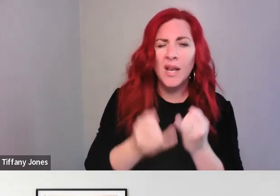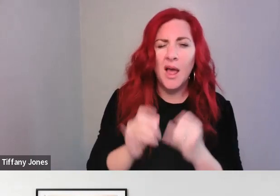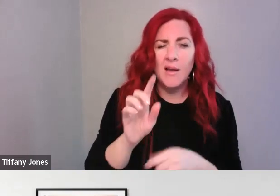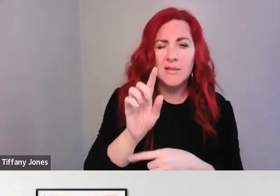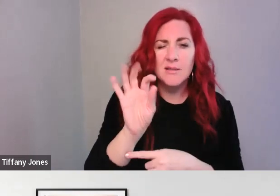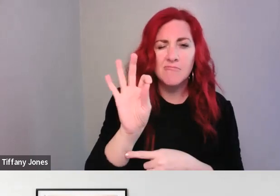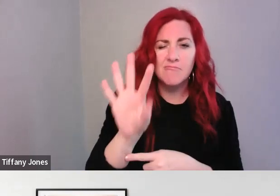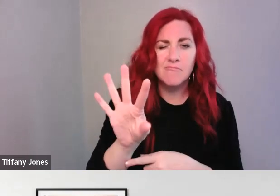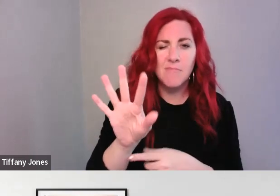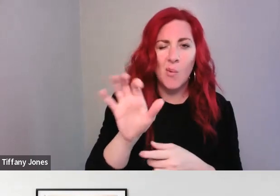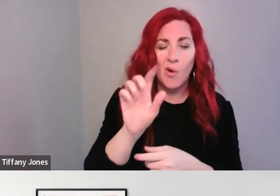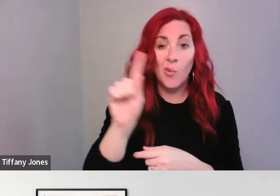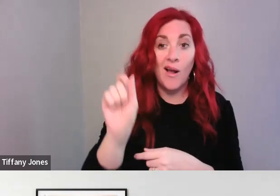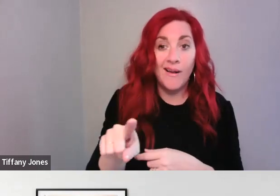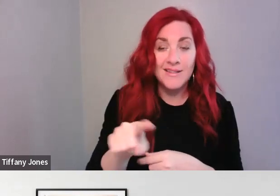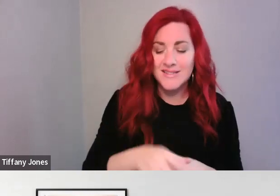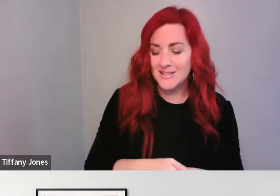really want to ask is,